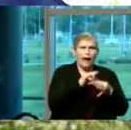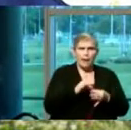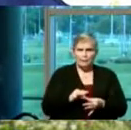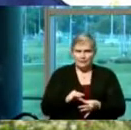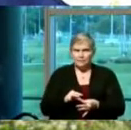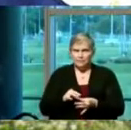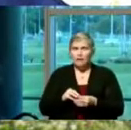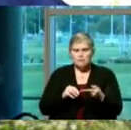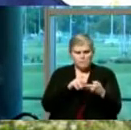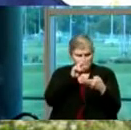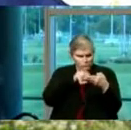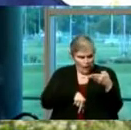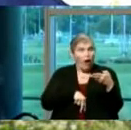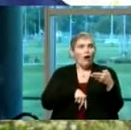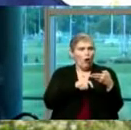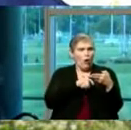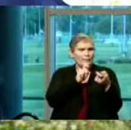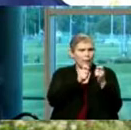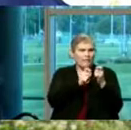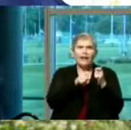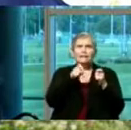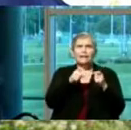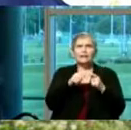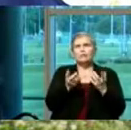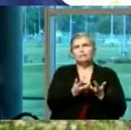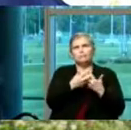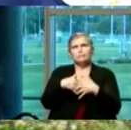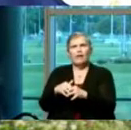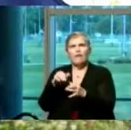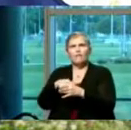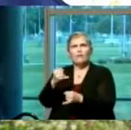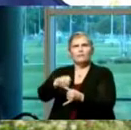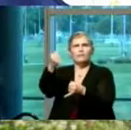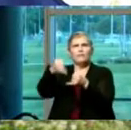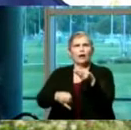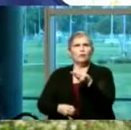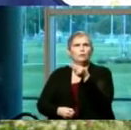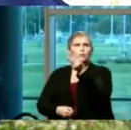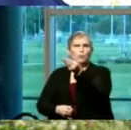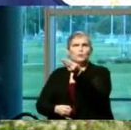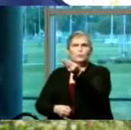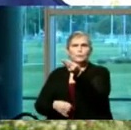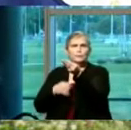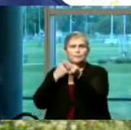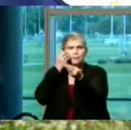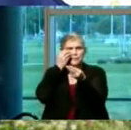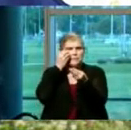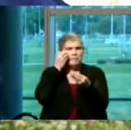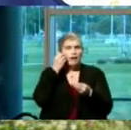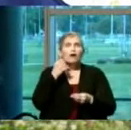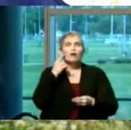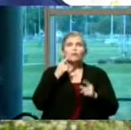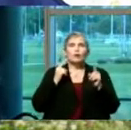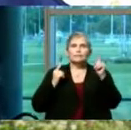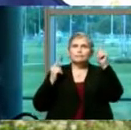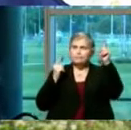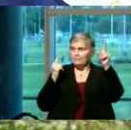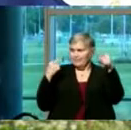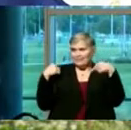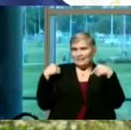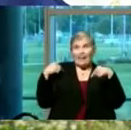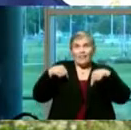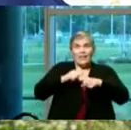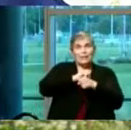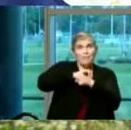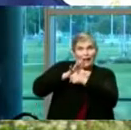any modifications that we learn necessary into our final proposal. From a once in a century global pandemic